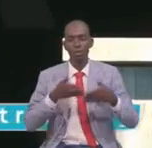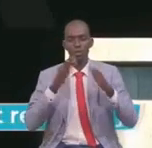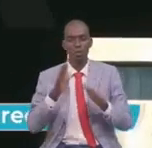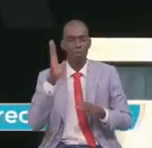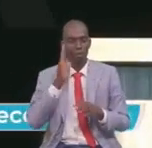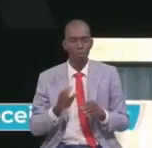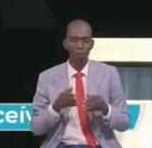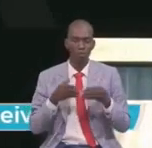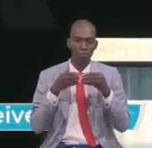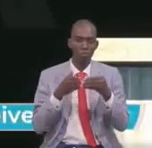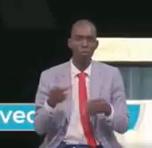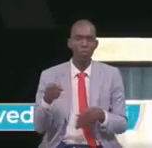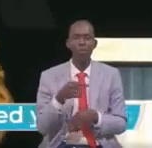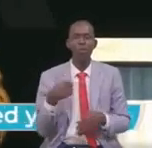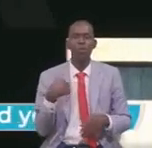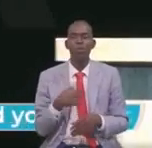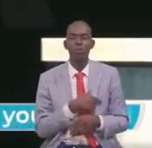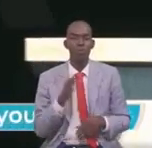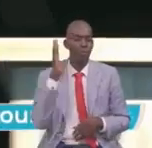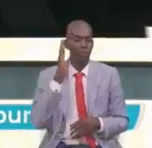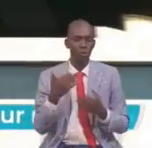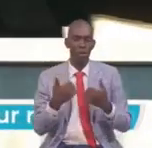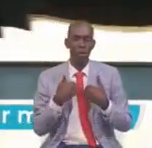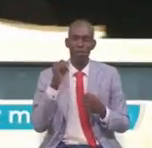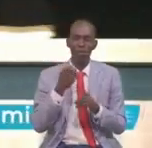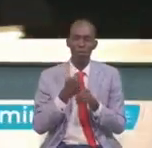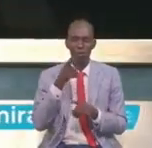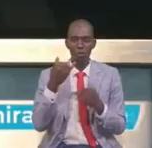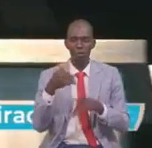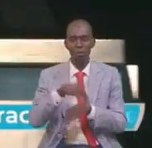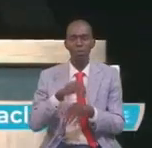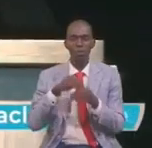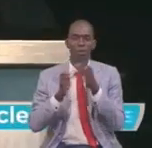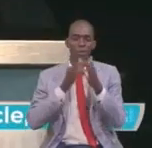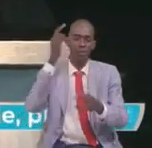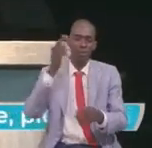We have testimony from you coming tonight in Jesus' name.